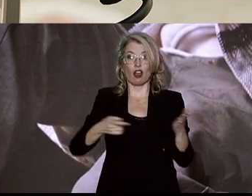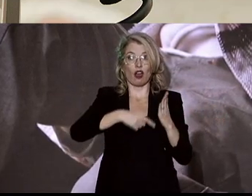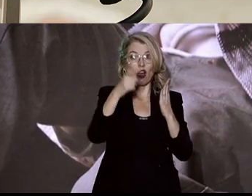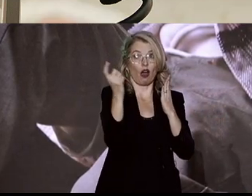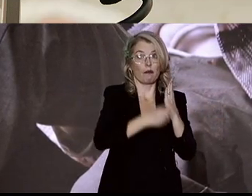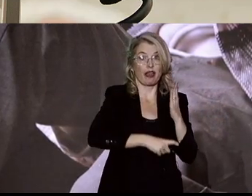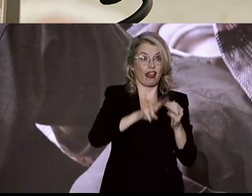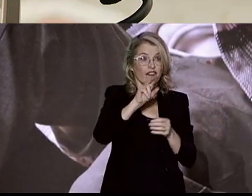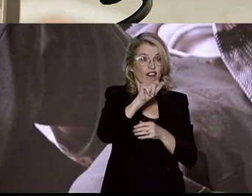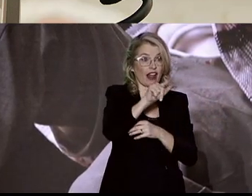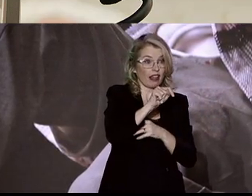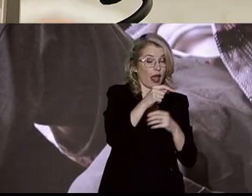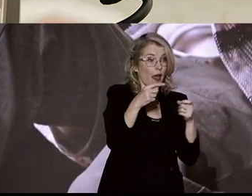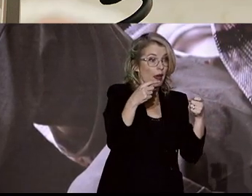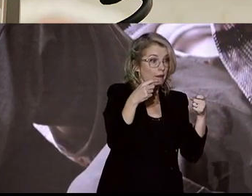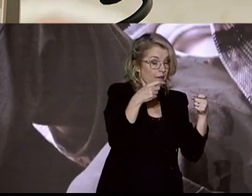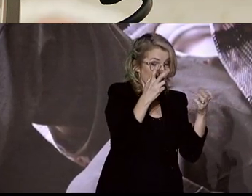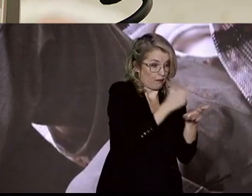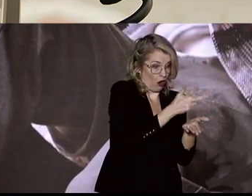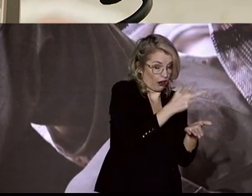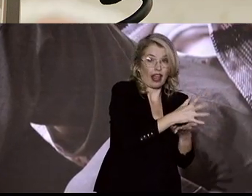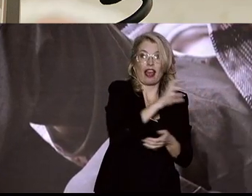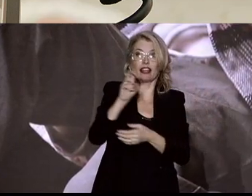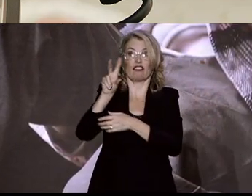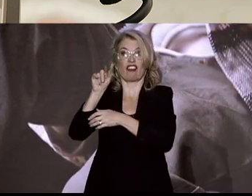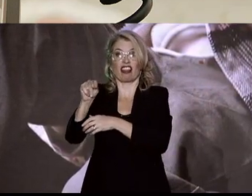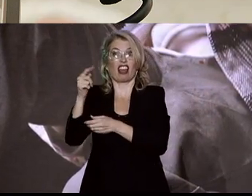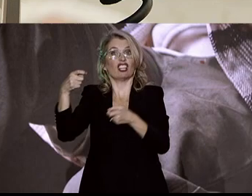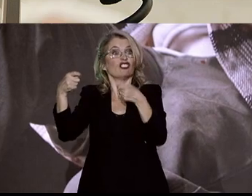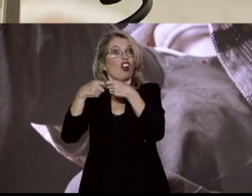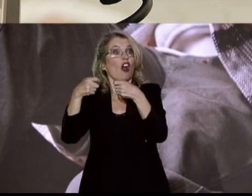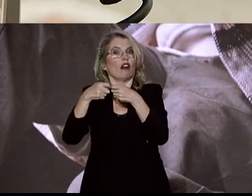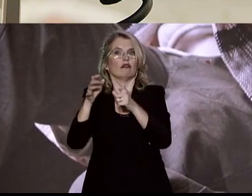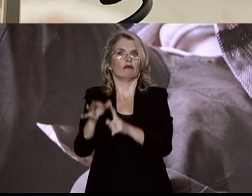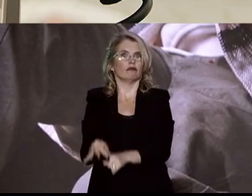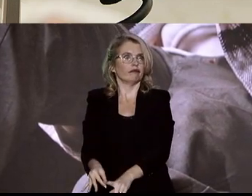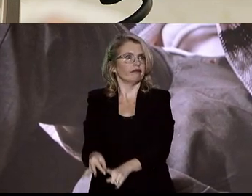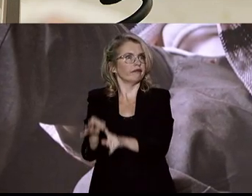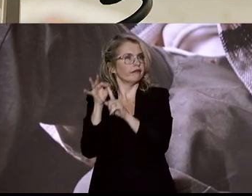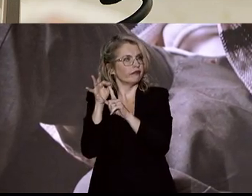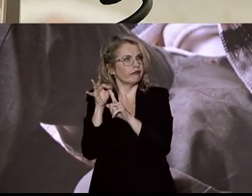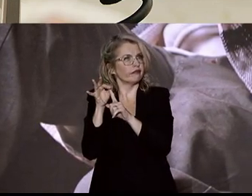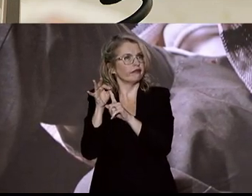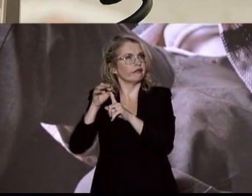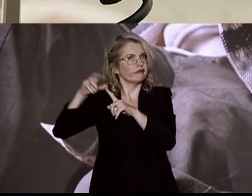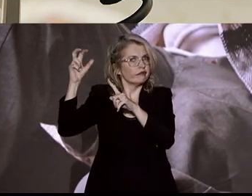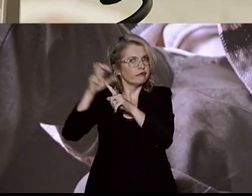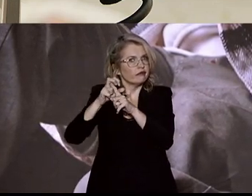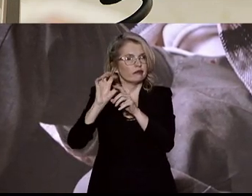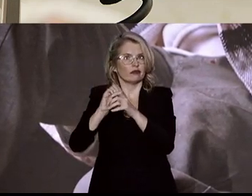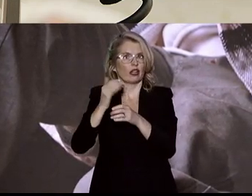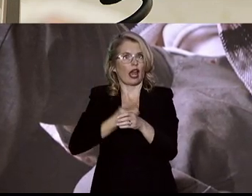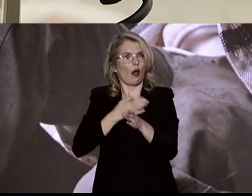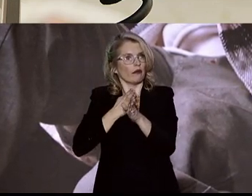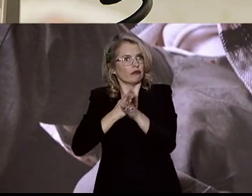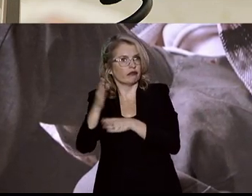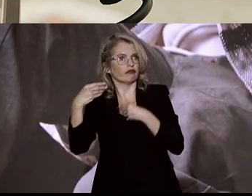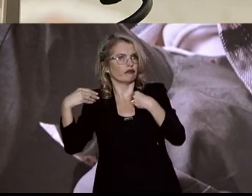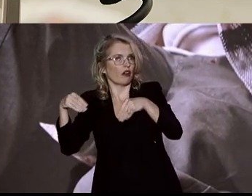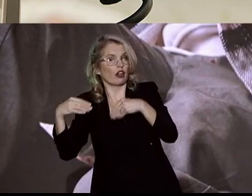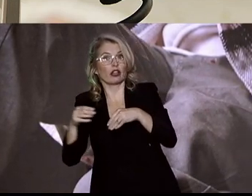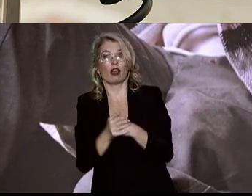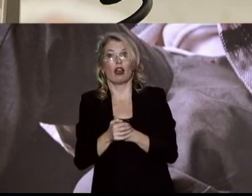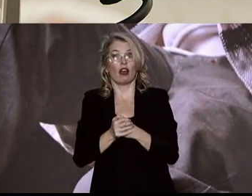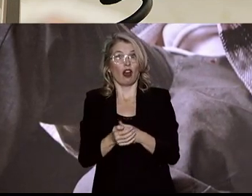automated valet parking and automated valet charging is unique in the market. And it's